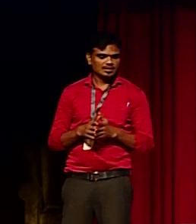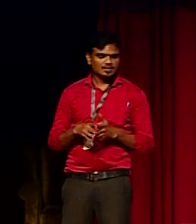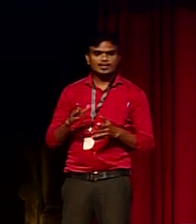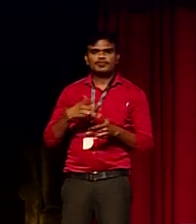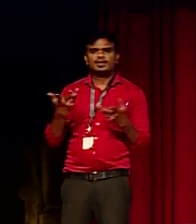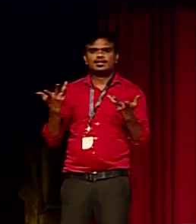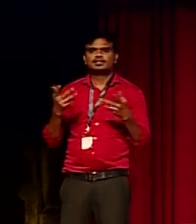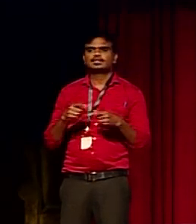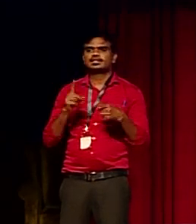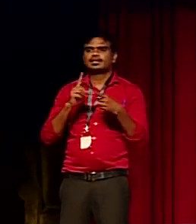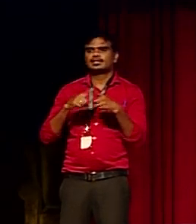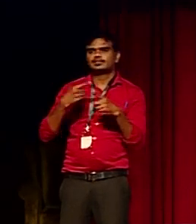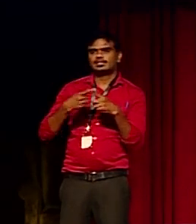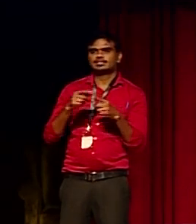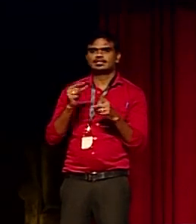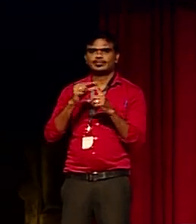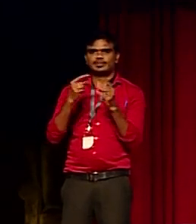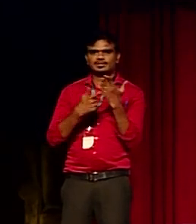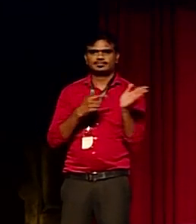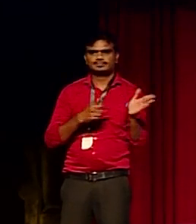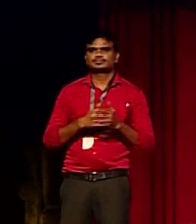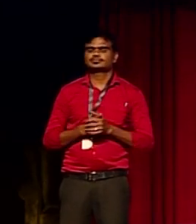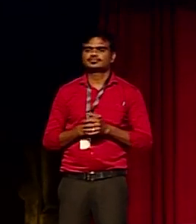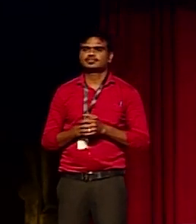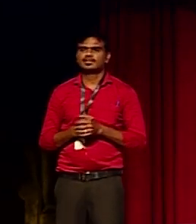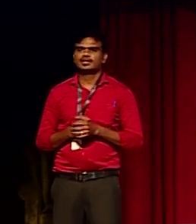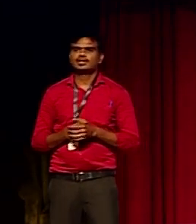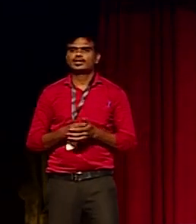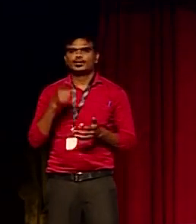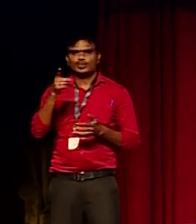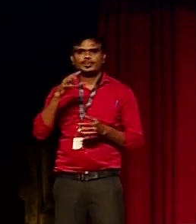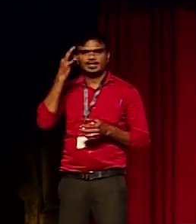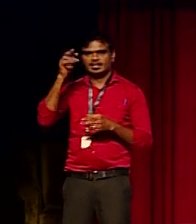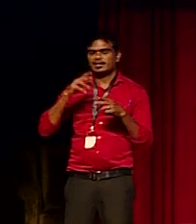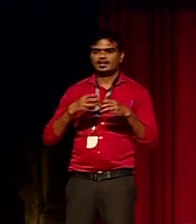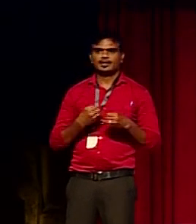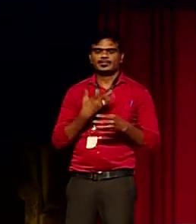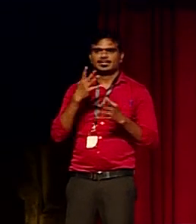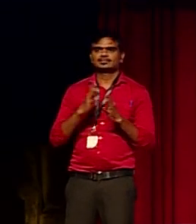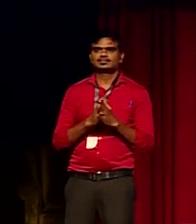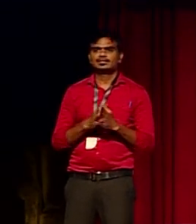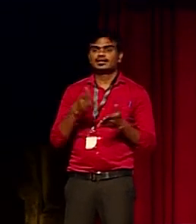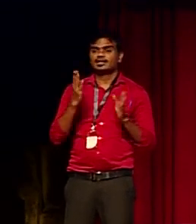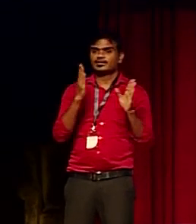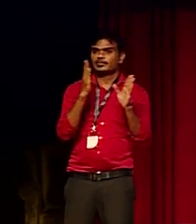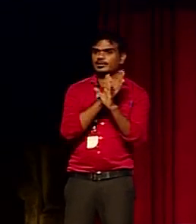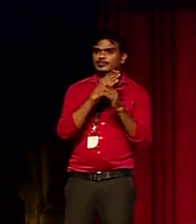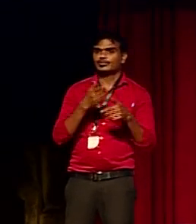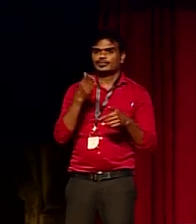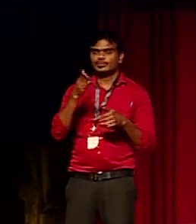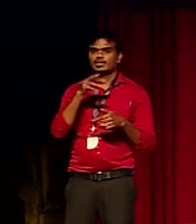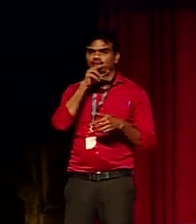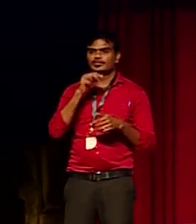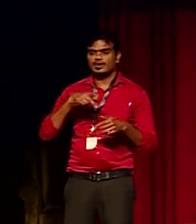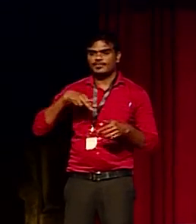what are their expectations of the prosthetic limb? You will be amazed. Even before they talk